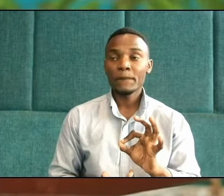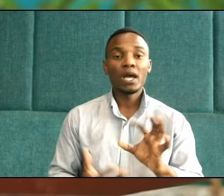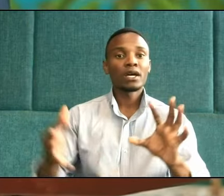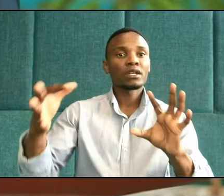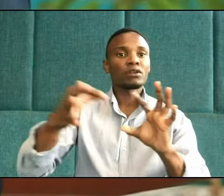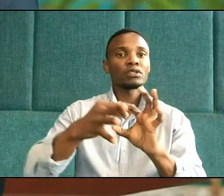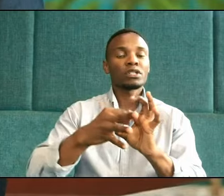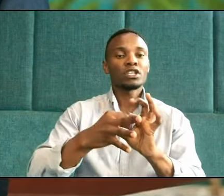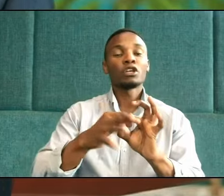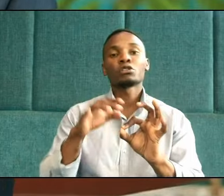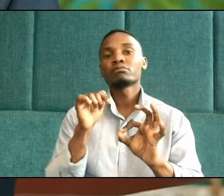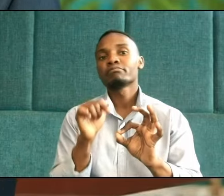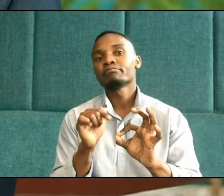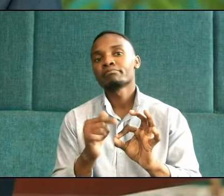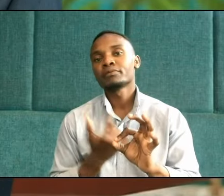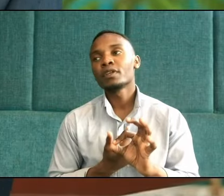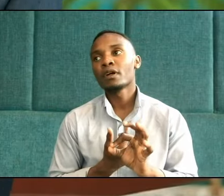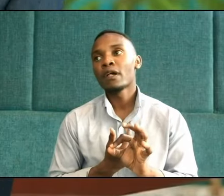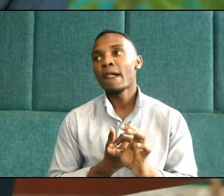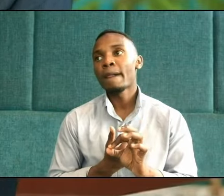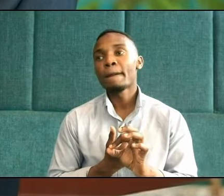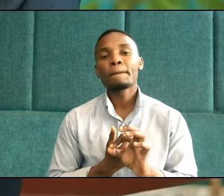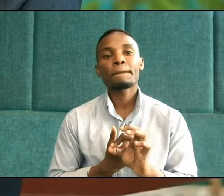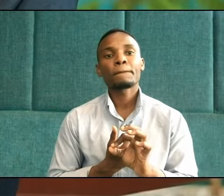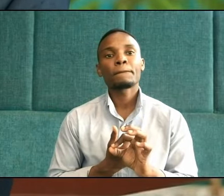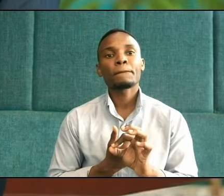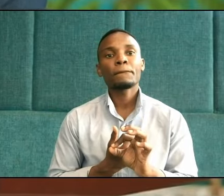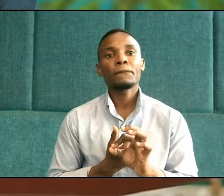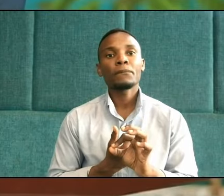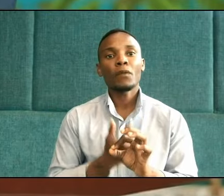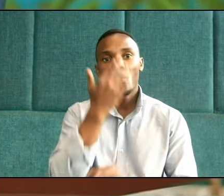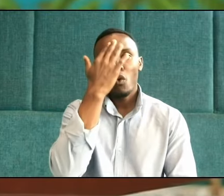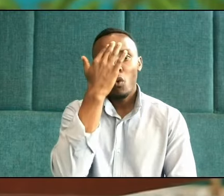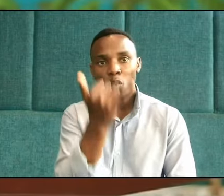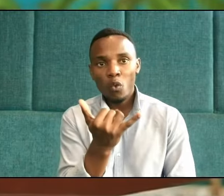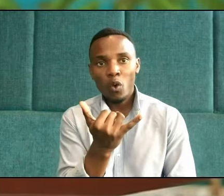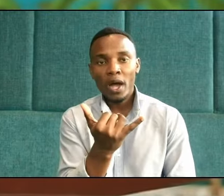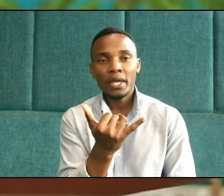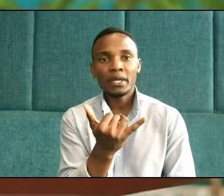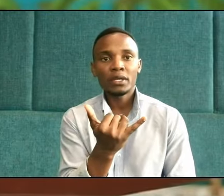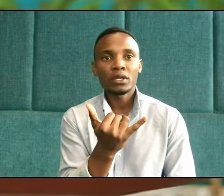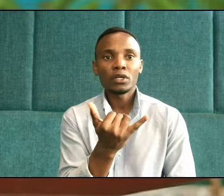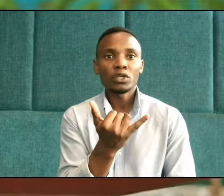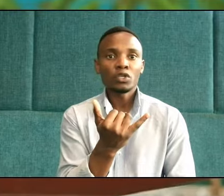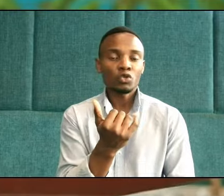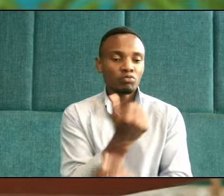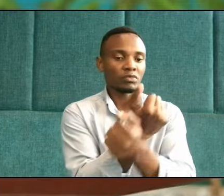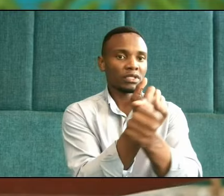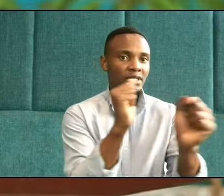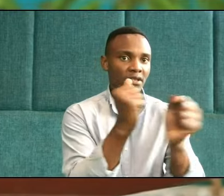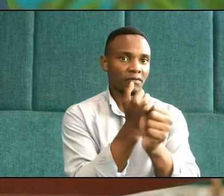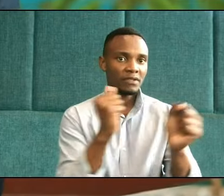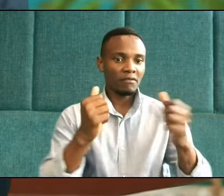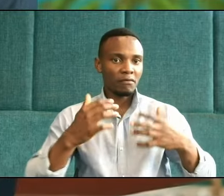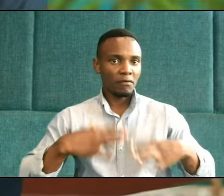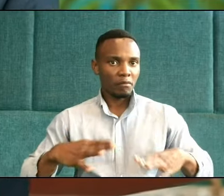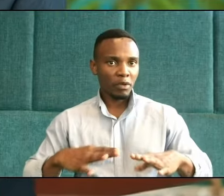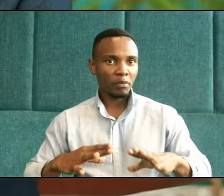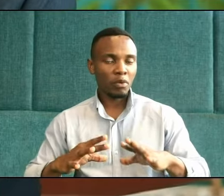of reconciliation is there so that we can bring souls to Christ, nurture